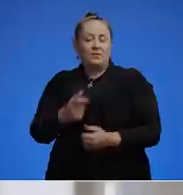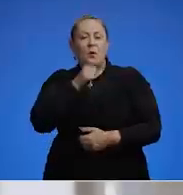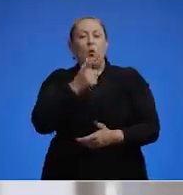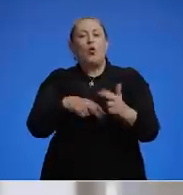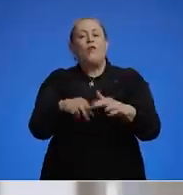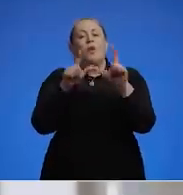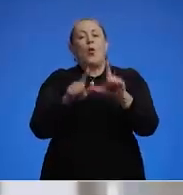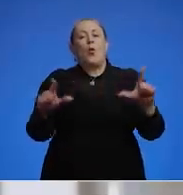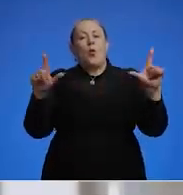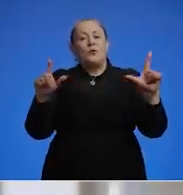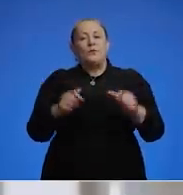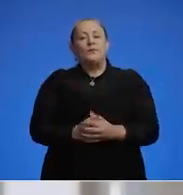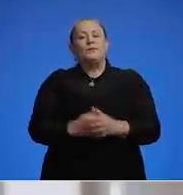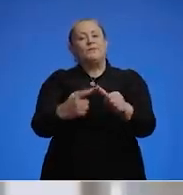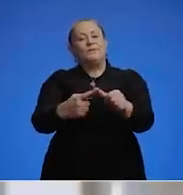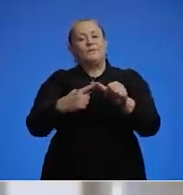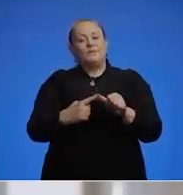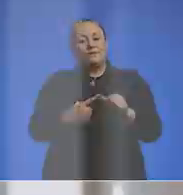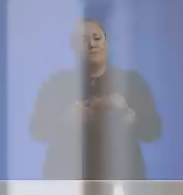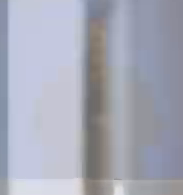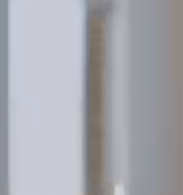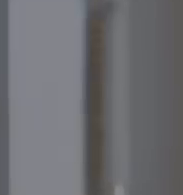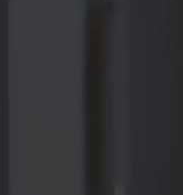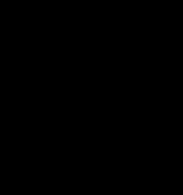The word of the Lord. Thanks be to God.